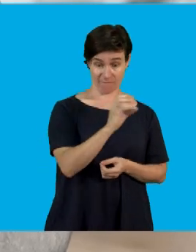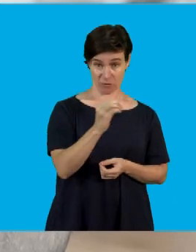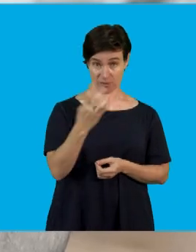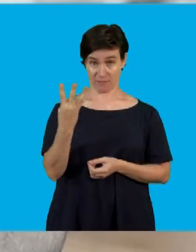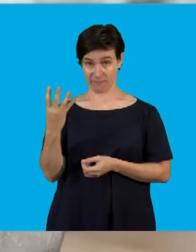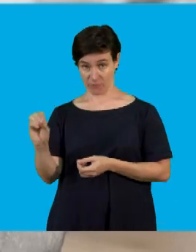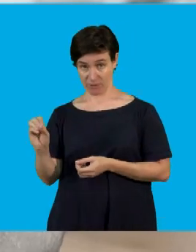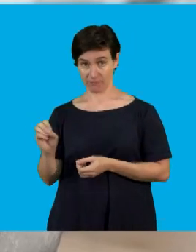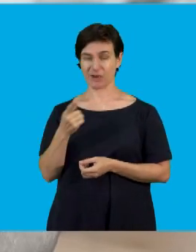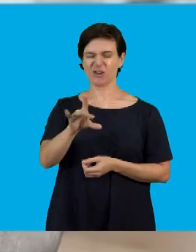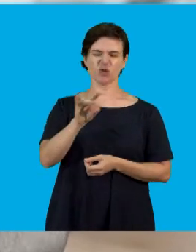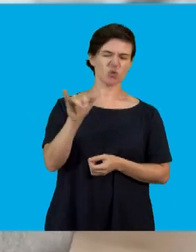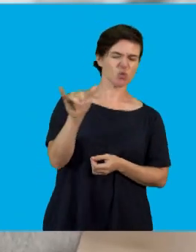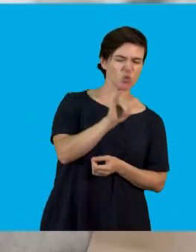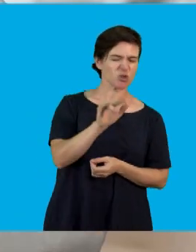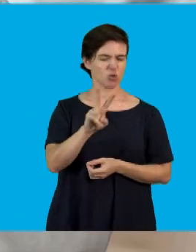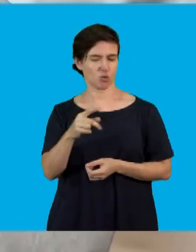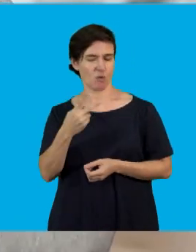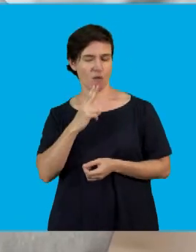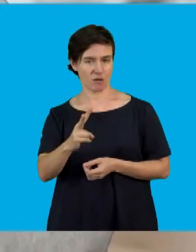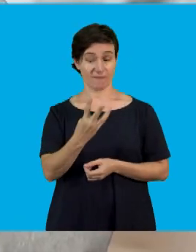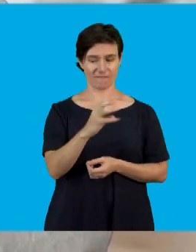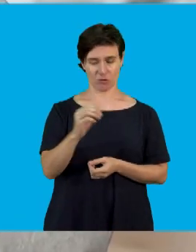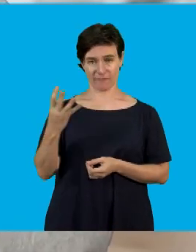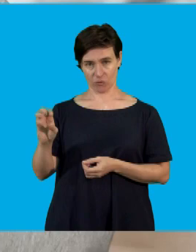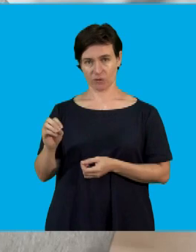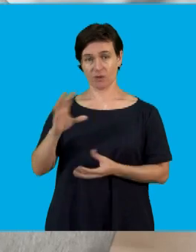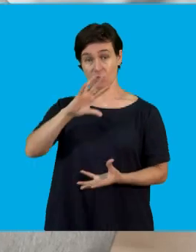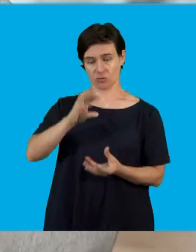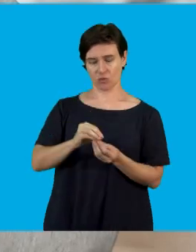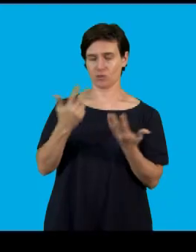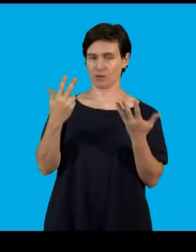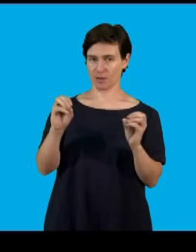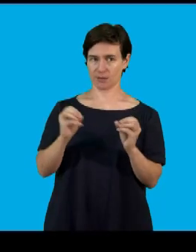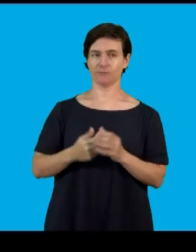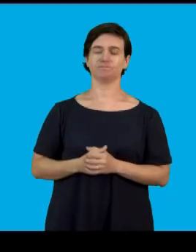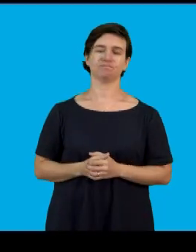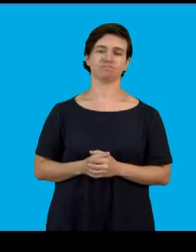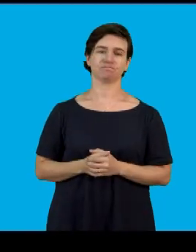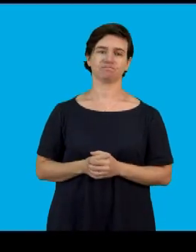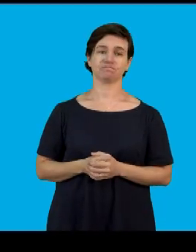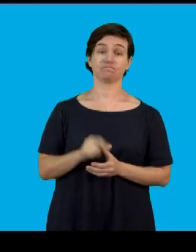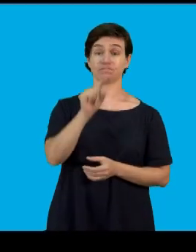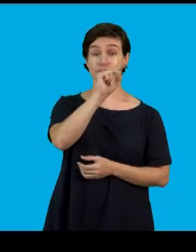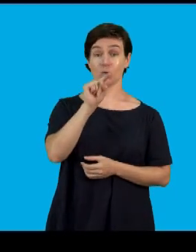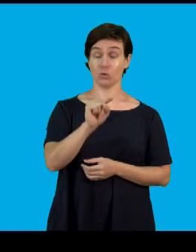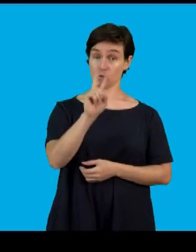is 80 marks. So question 2 is our business ventures. All right, so